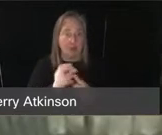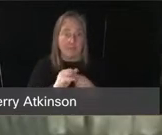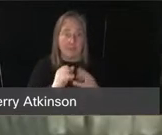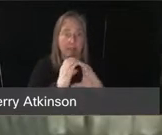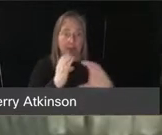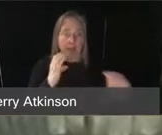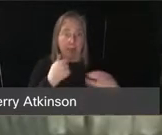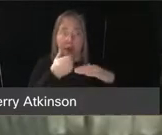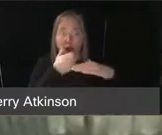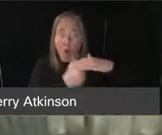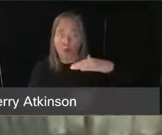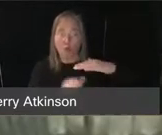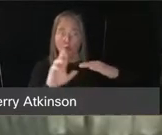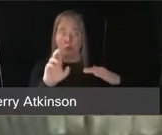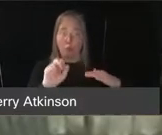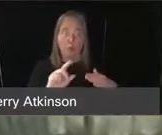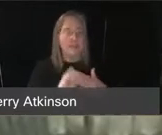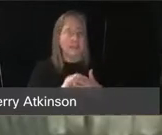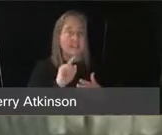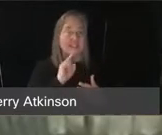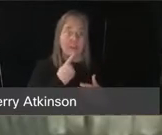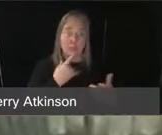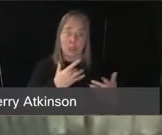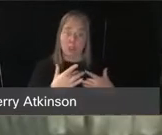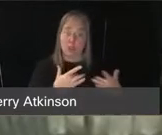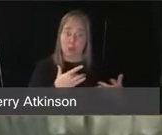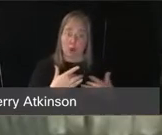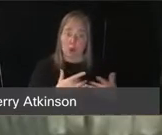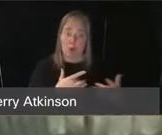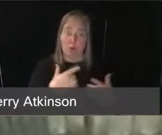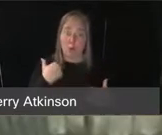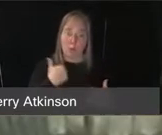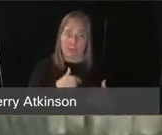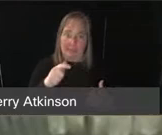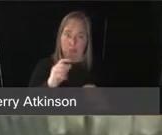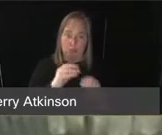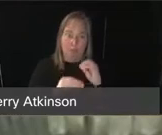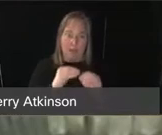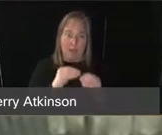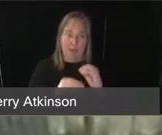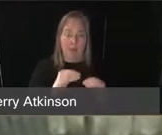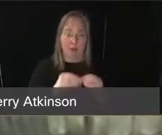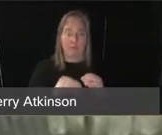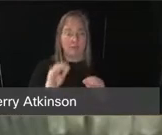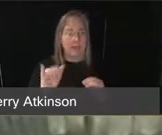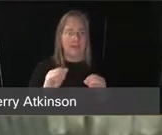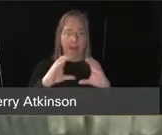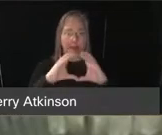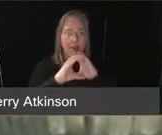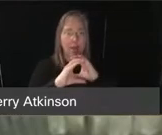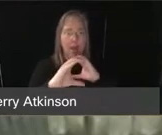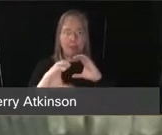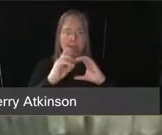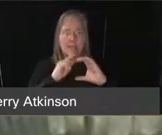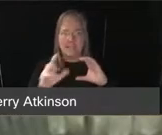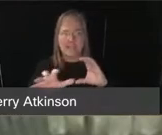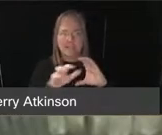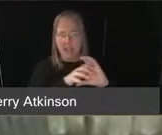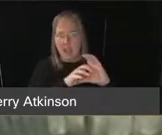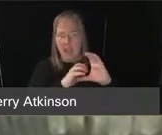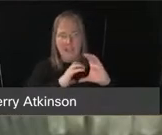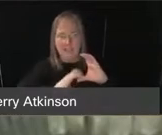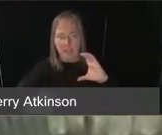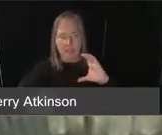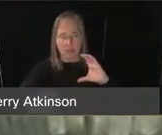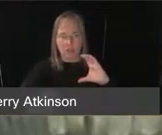significant concern to us for us to make repairs. The pipe is completely damaged, and we need to remove and replace that